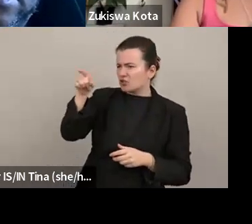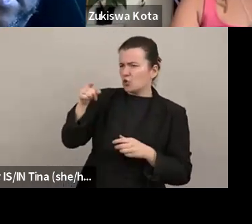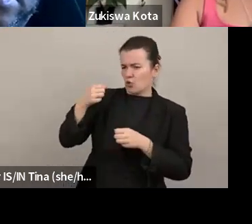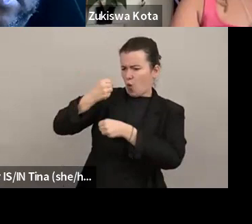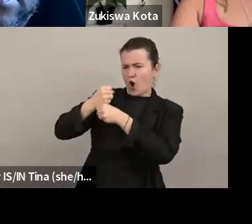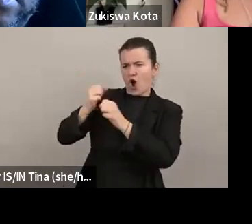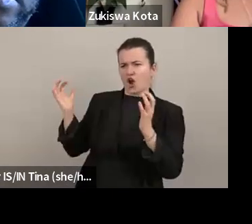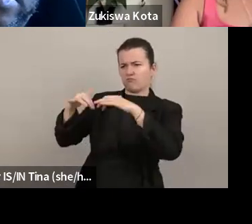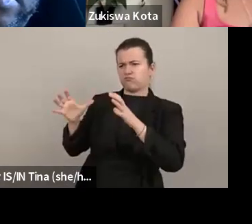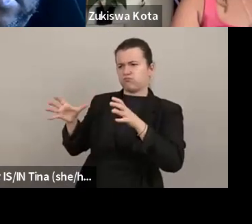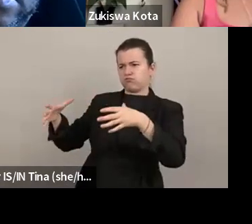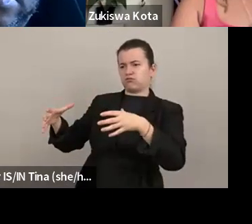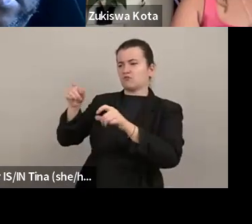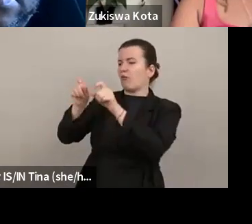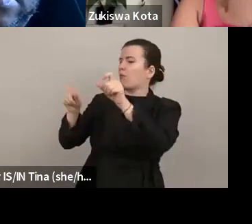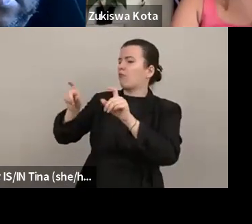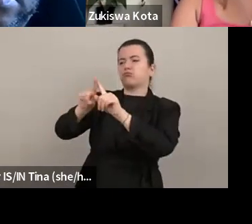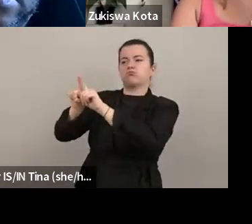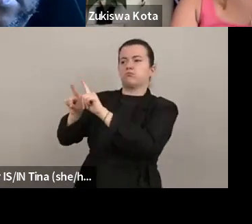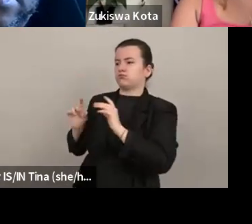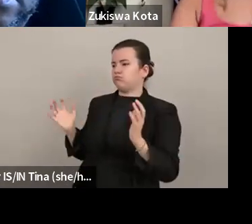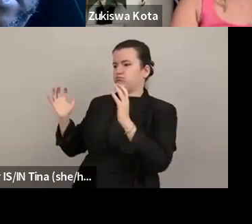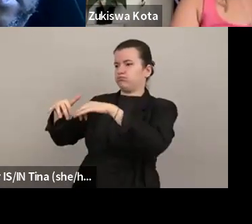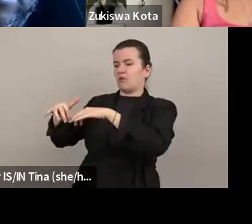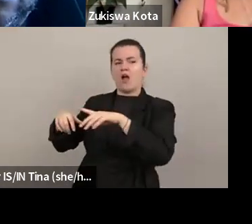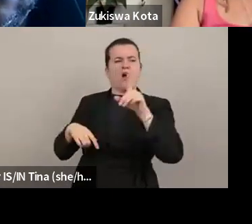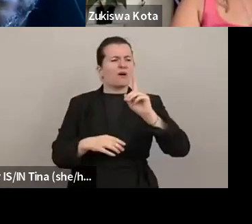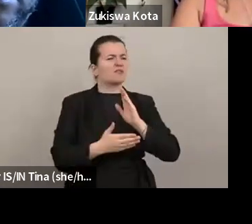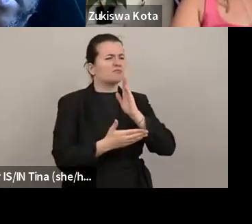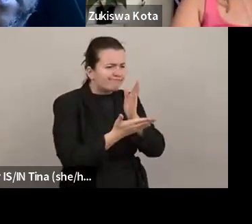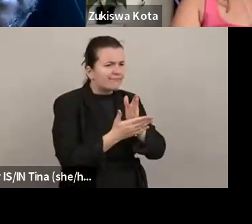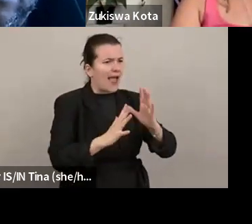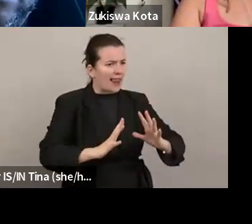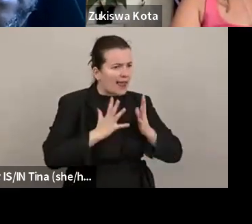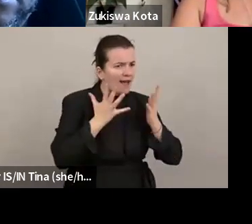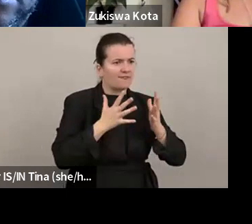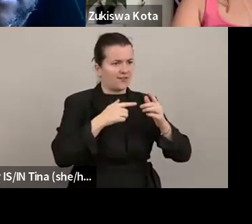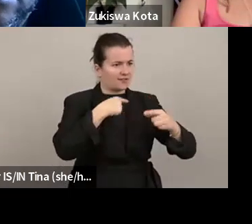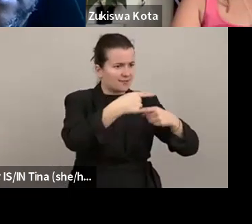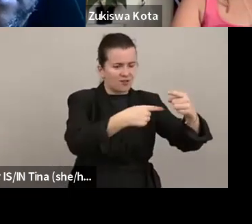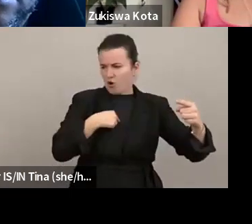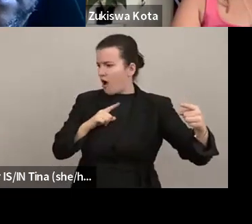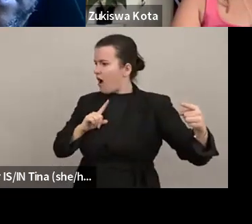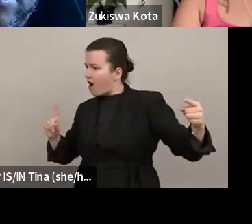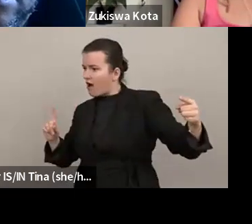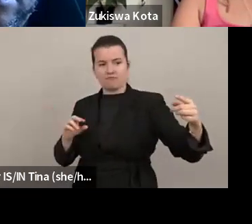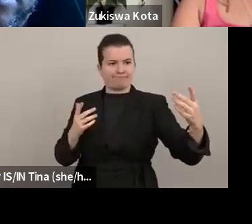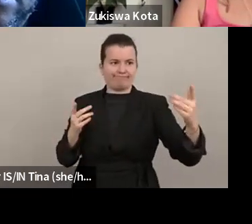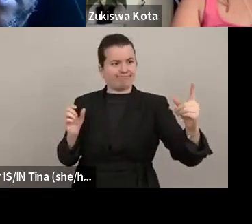to navigate real life relationships with people, but also so that